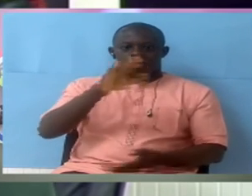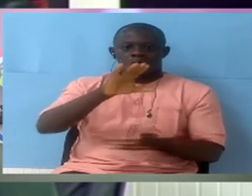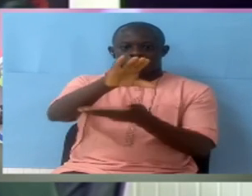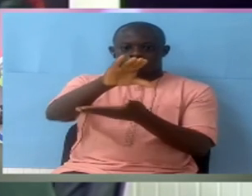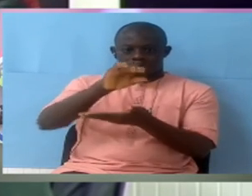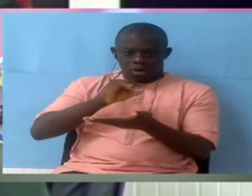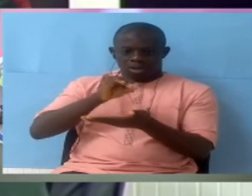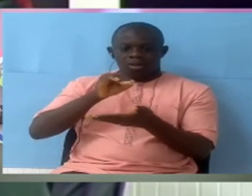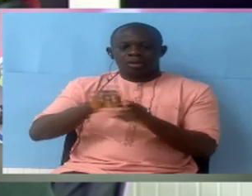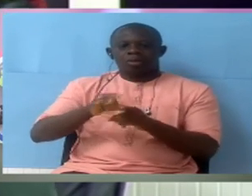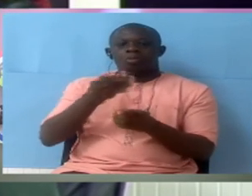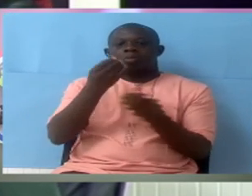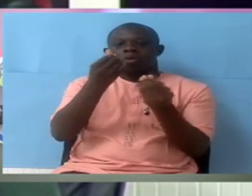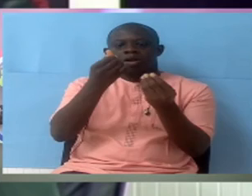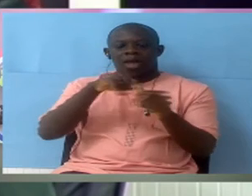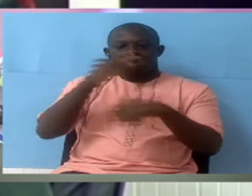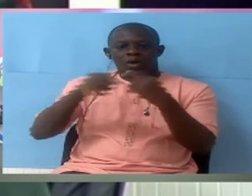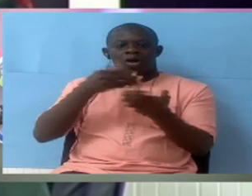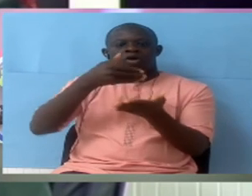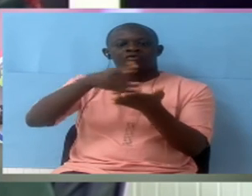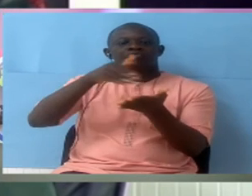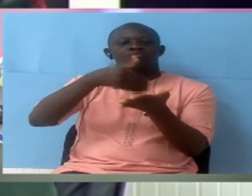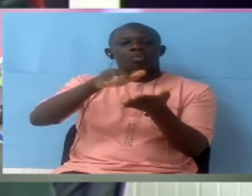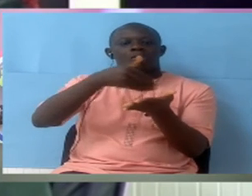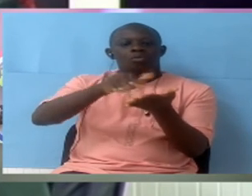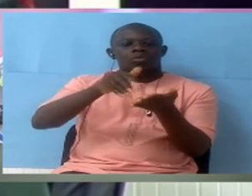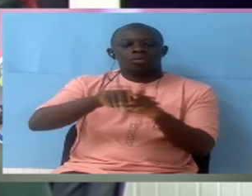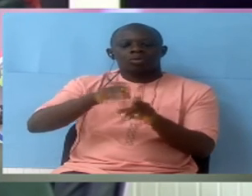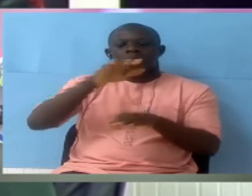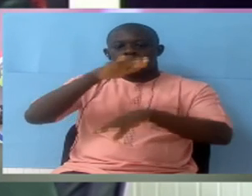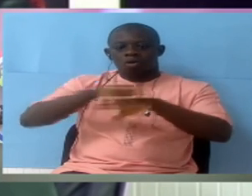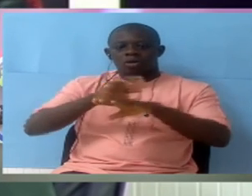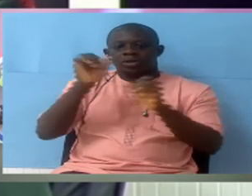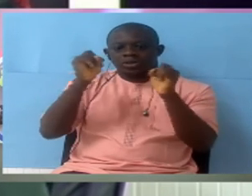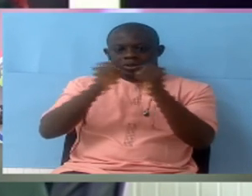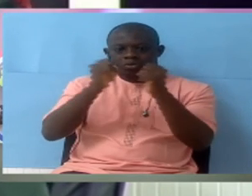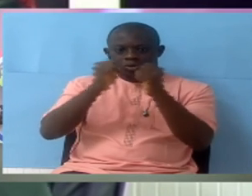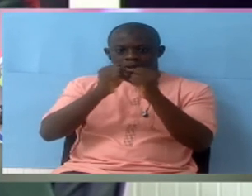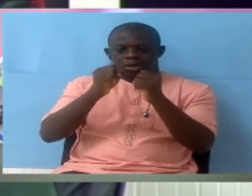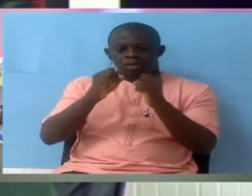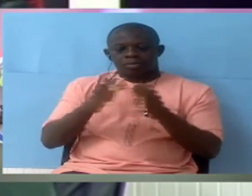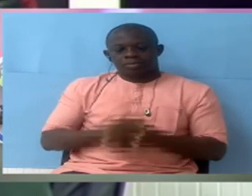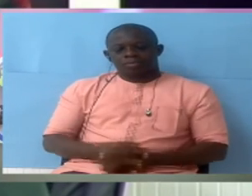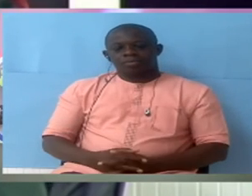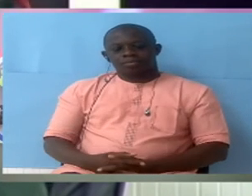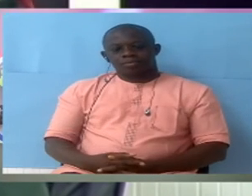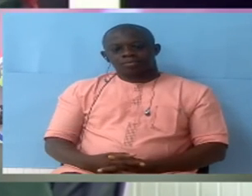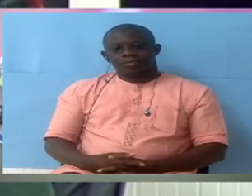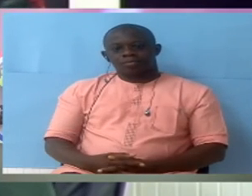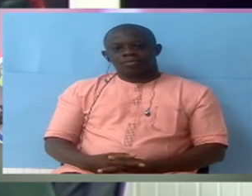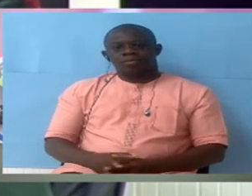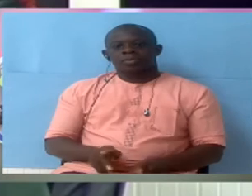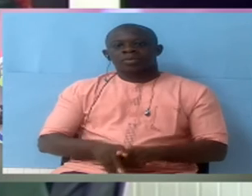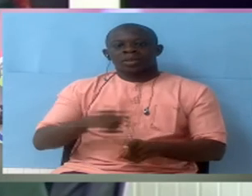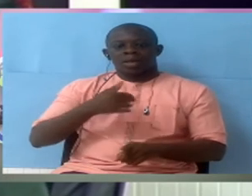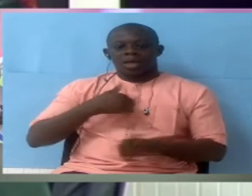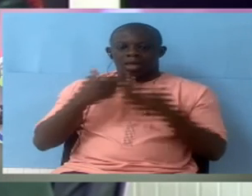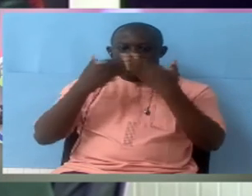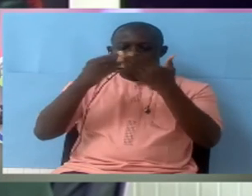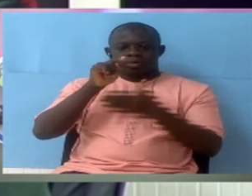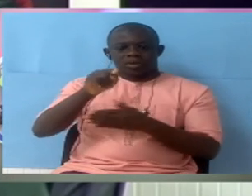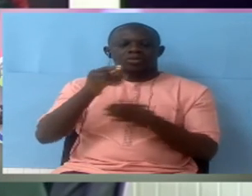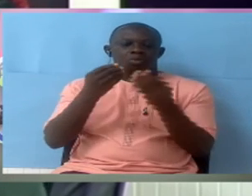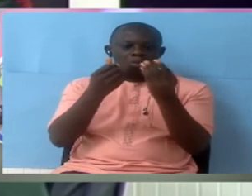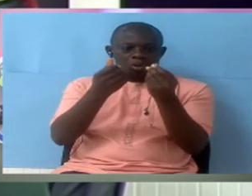the football match on Saturday. Mune da nga wara dem jeli xaliss bi nak pour football match bi wara am samedi. I said that money can